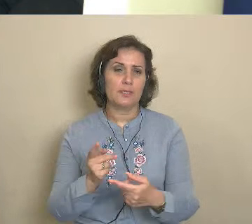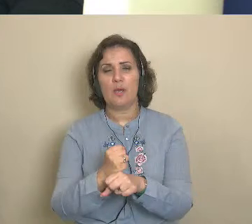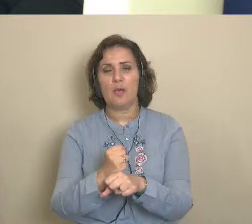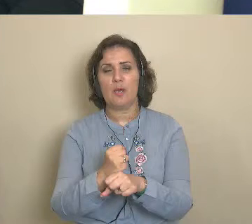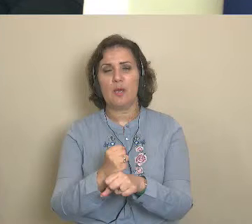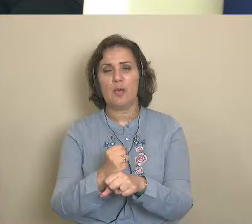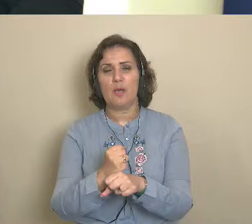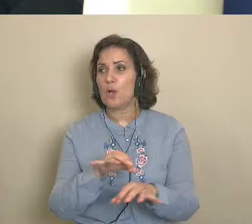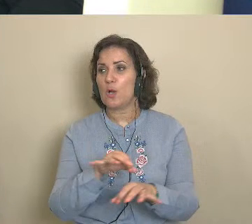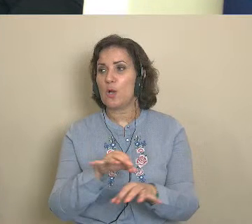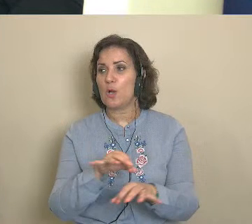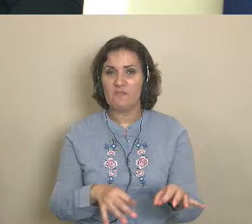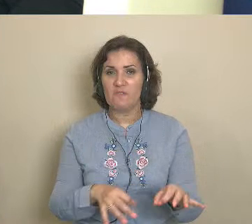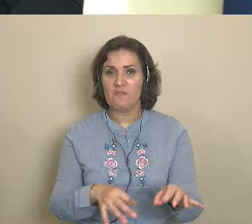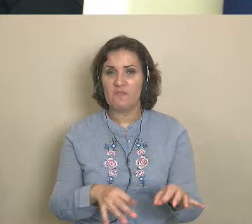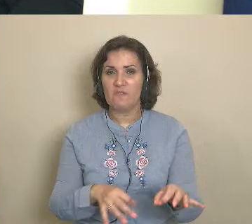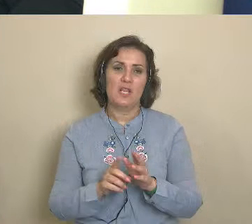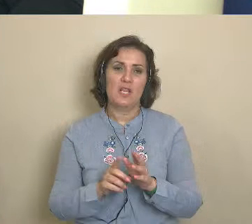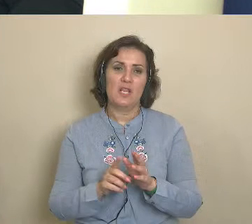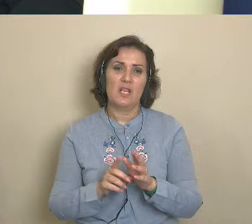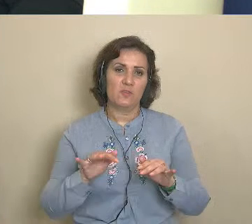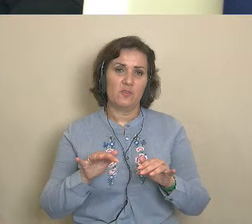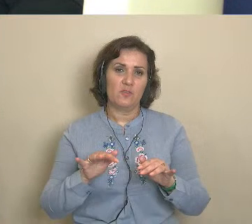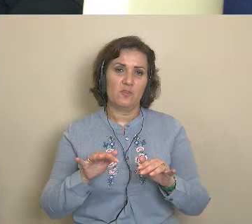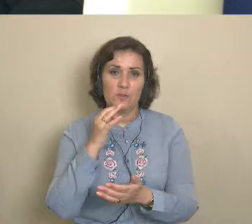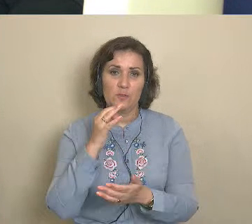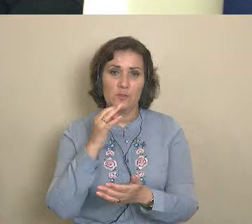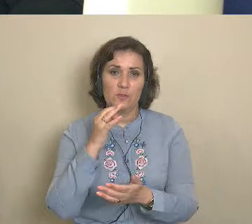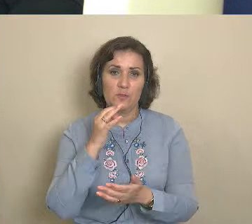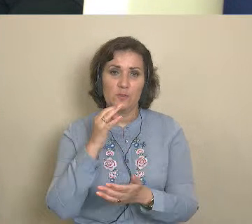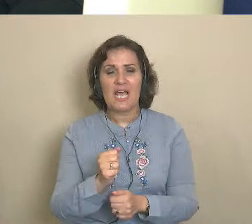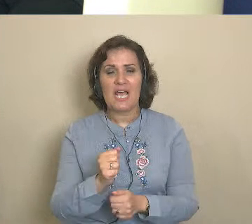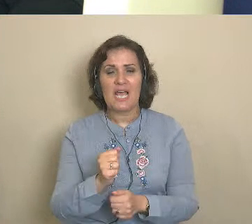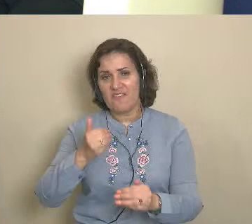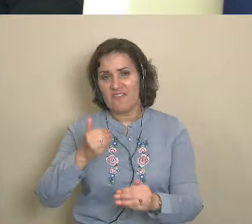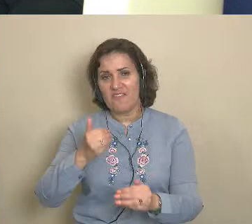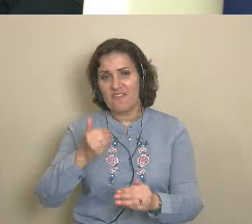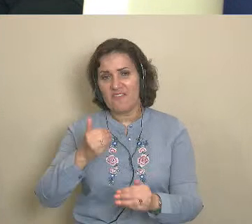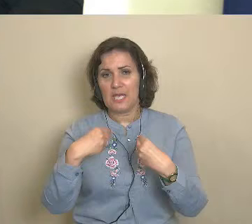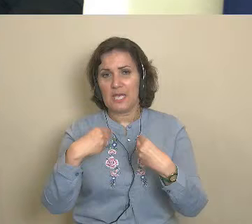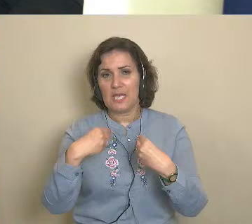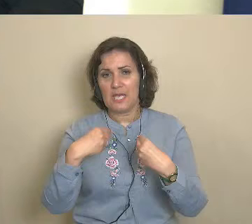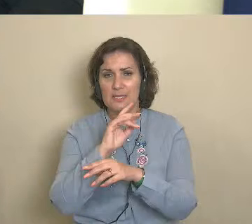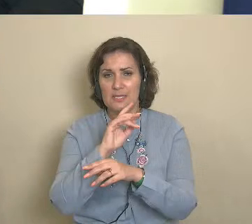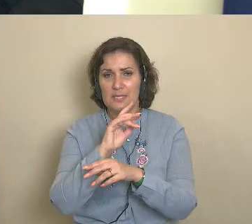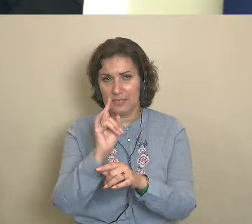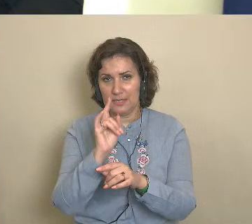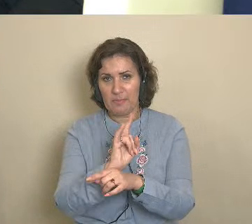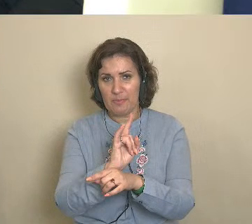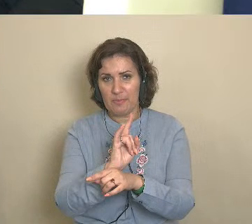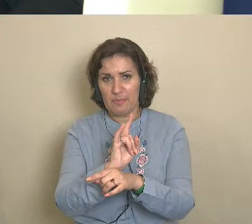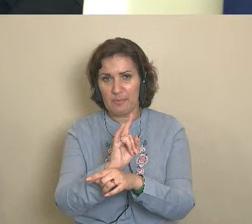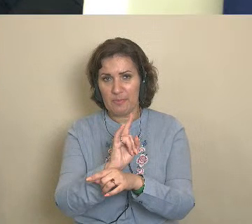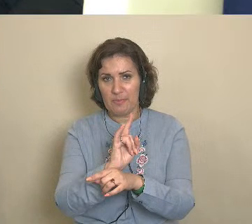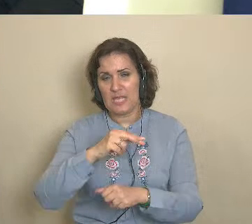Yeah, we are developing the draft law on criminal liability for